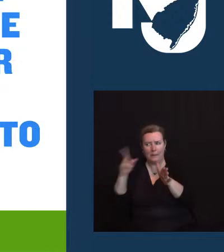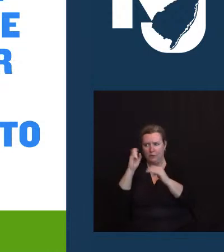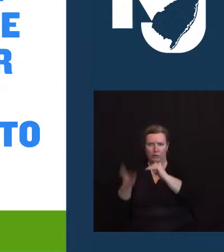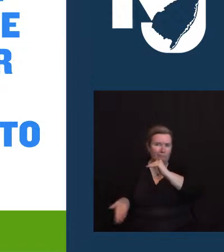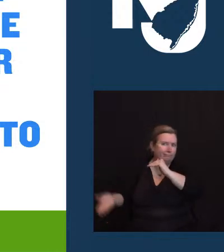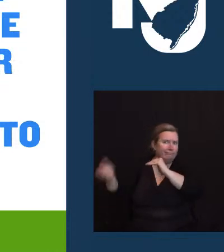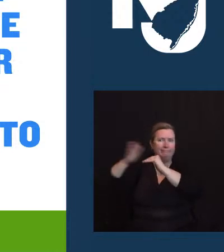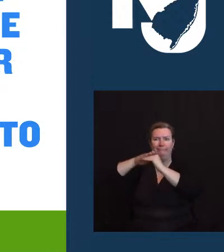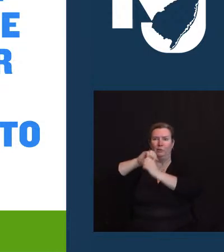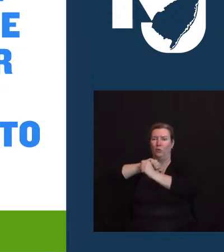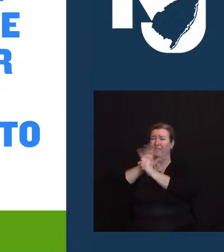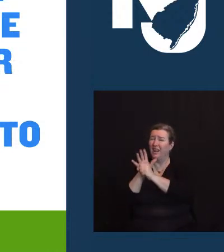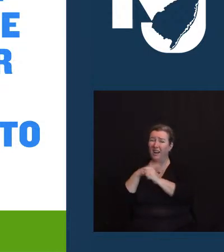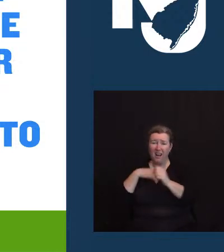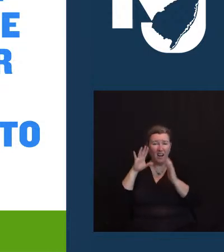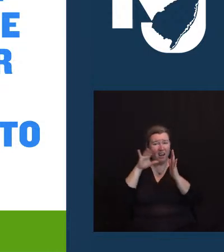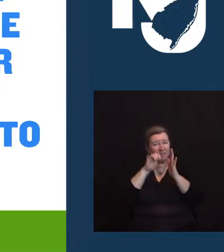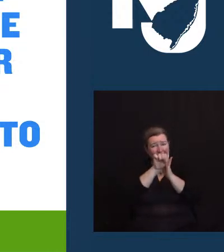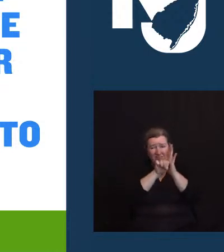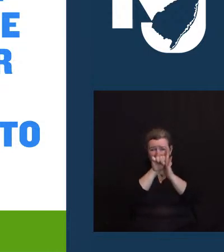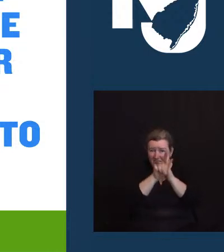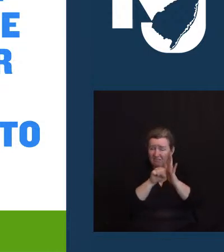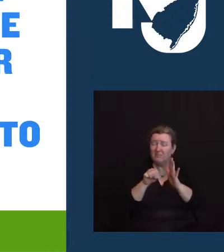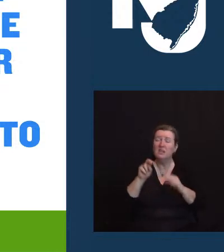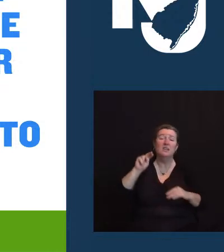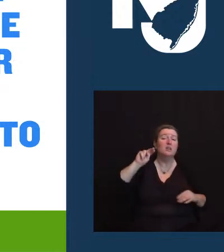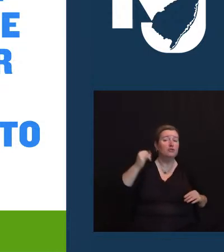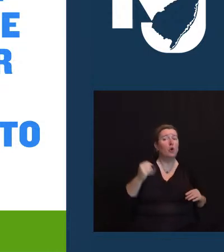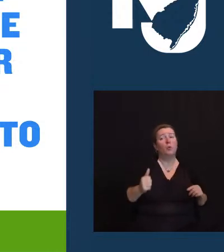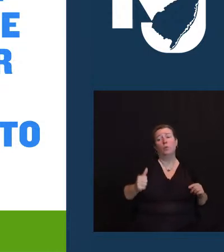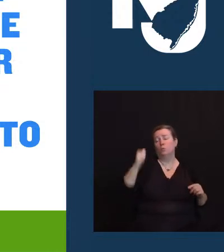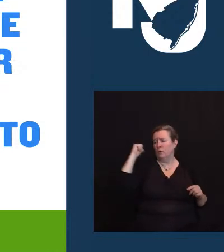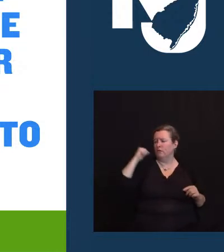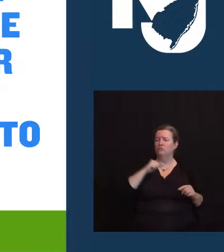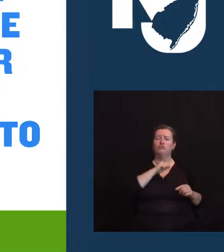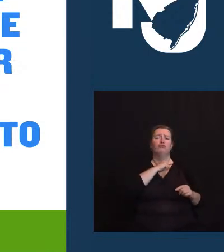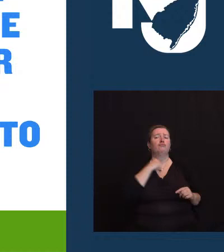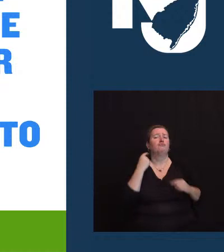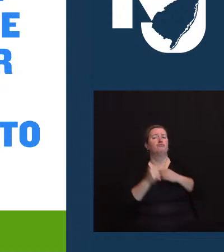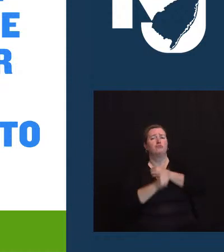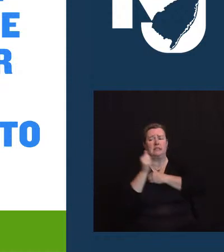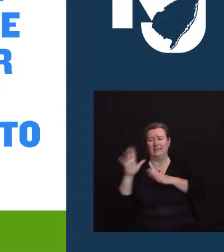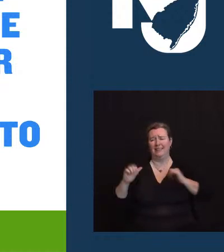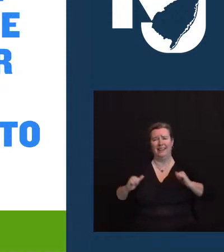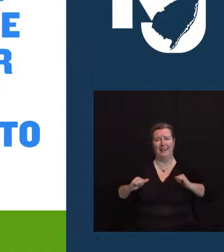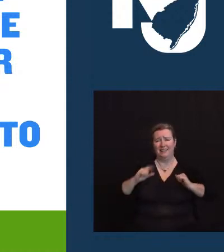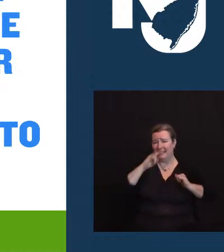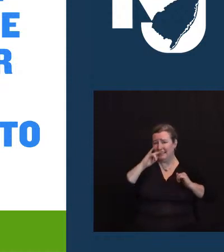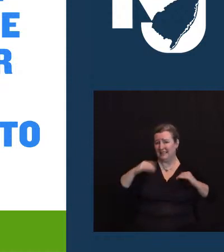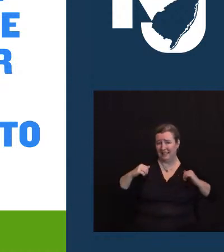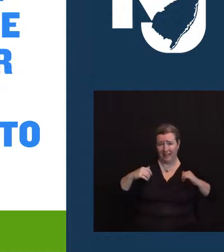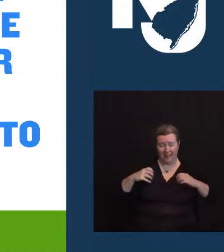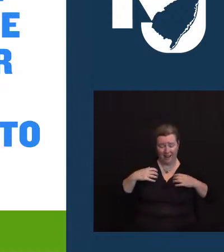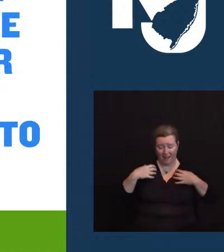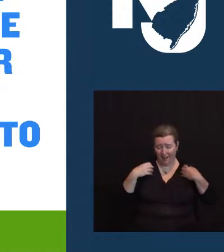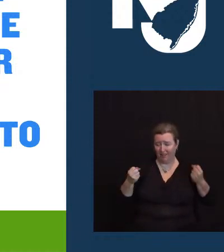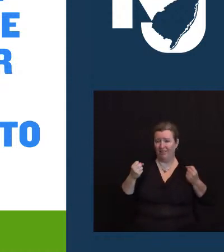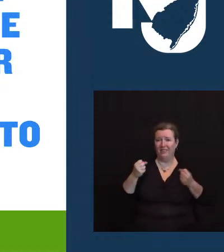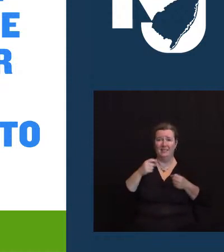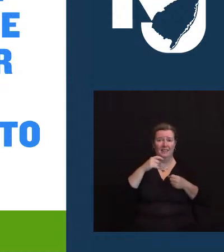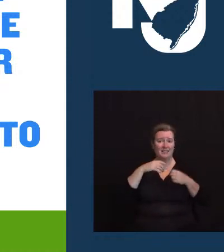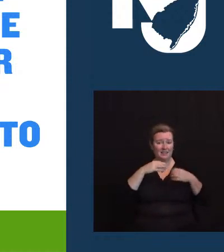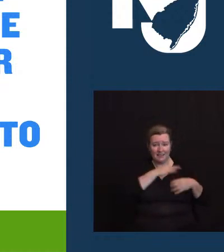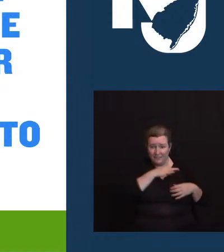weeks ago. We're not going to sacrifice the health of our kids or staff, and masking and vaccinations of both students